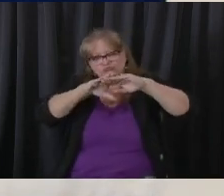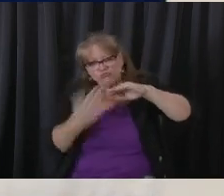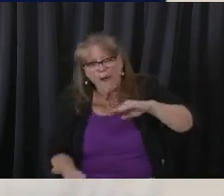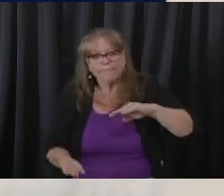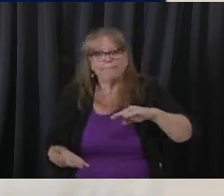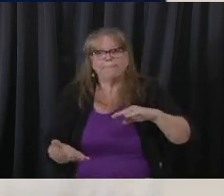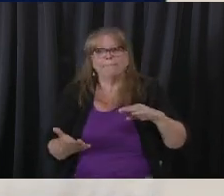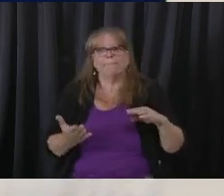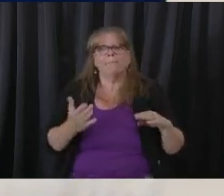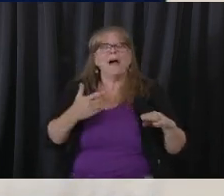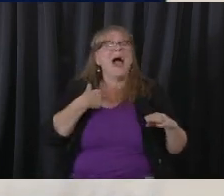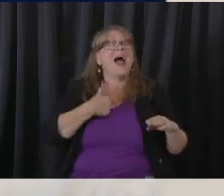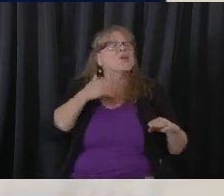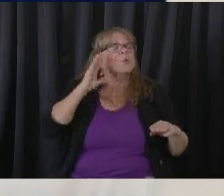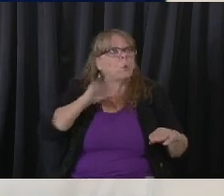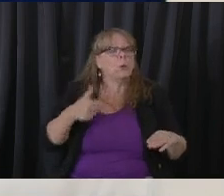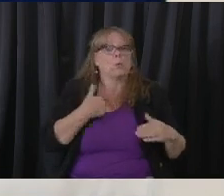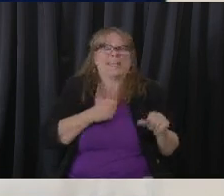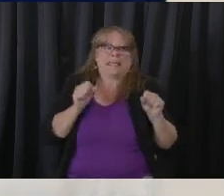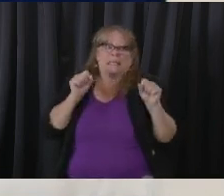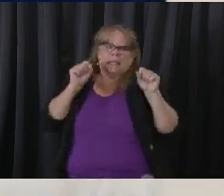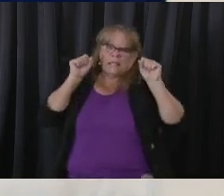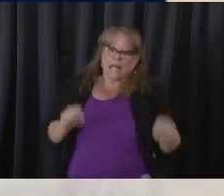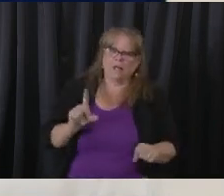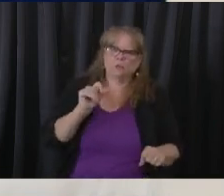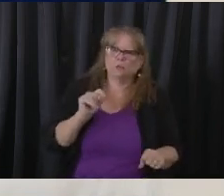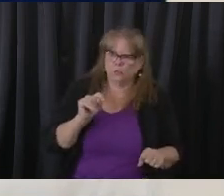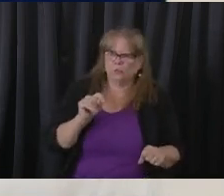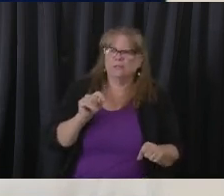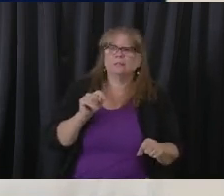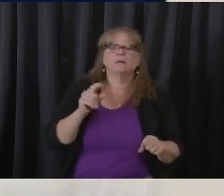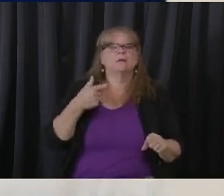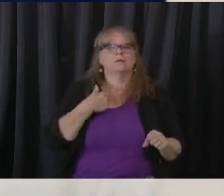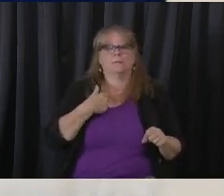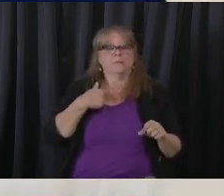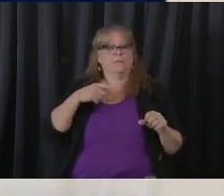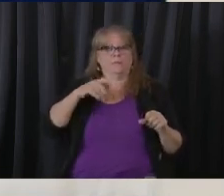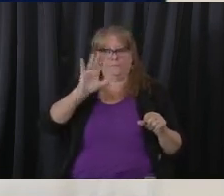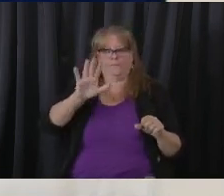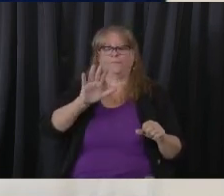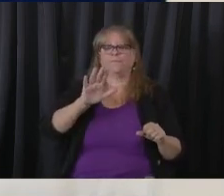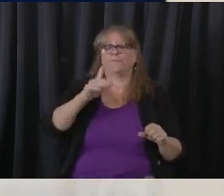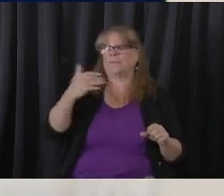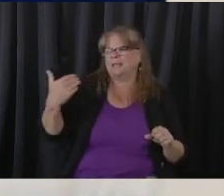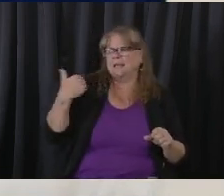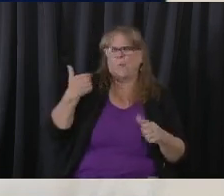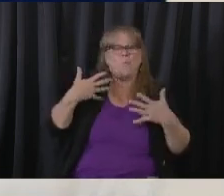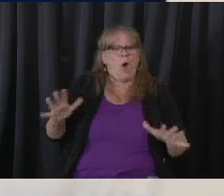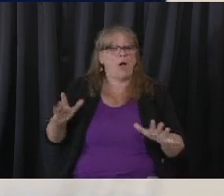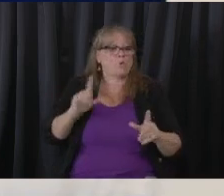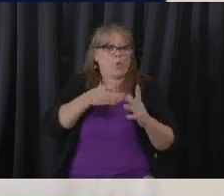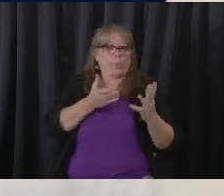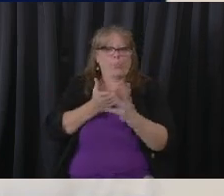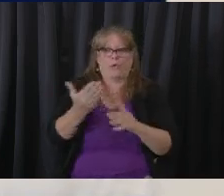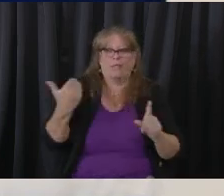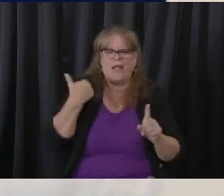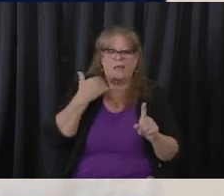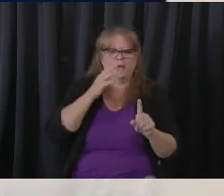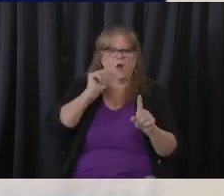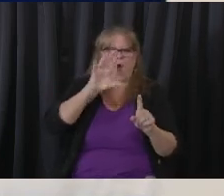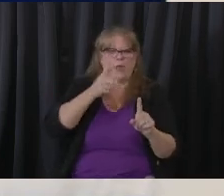did in late July, early August. We were doing it. We need to be able to do that again, and together we